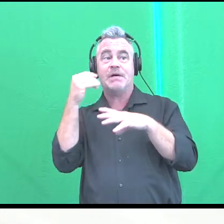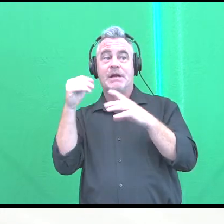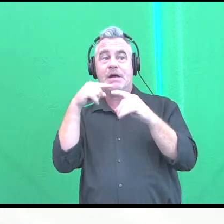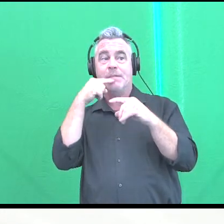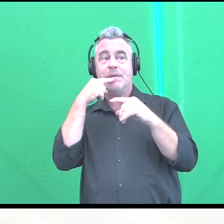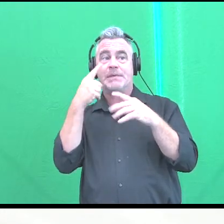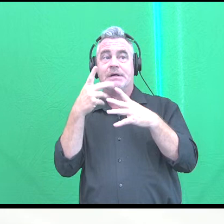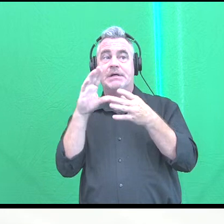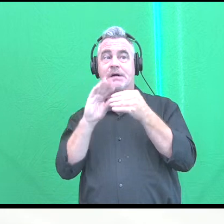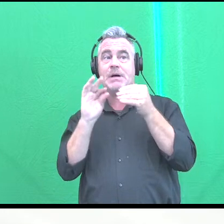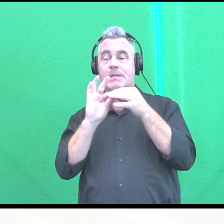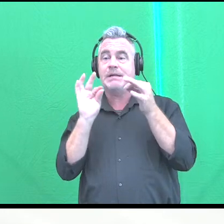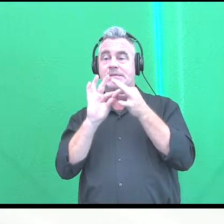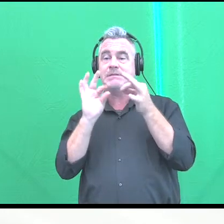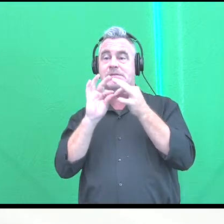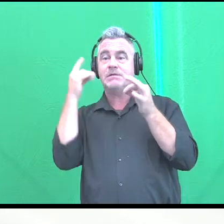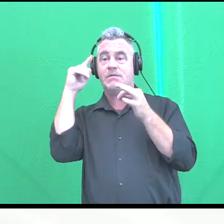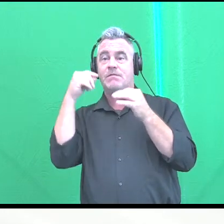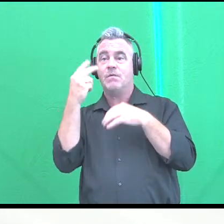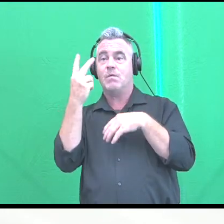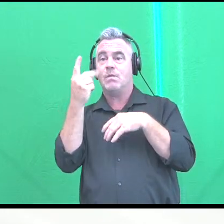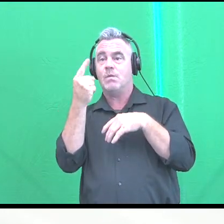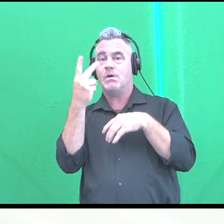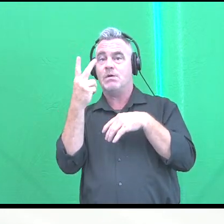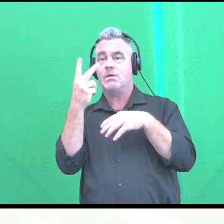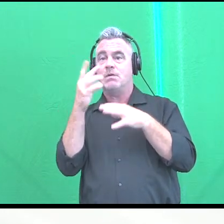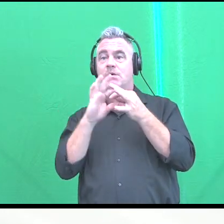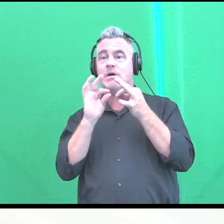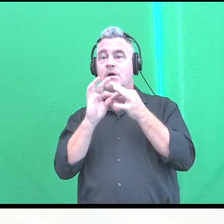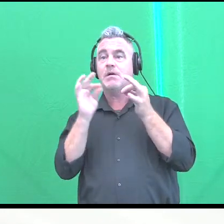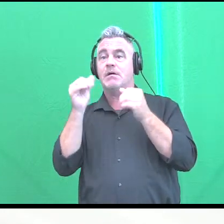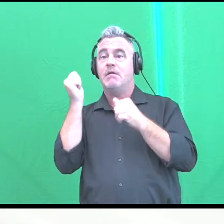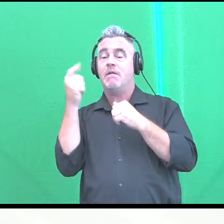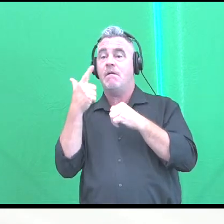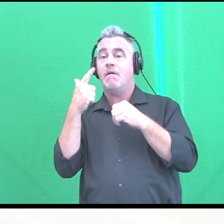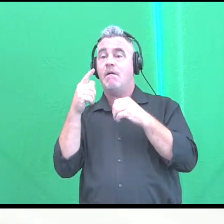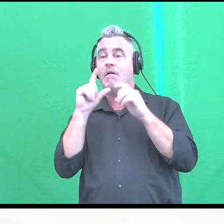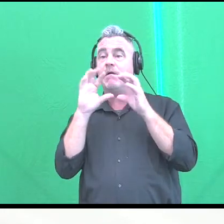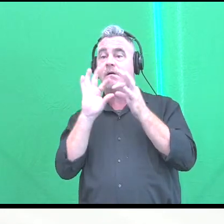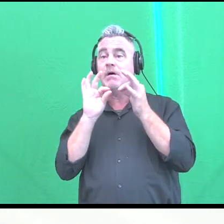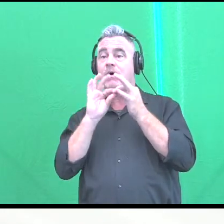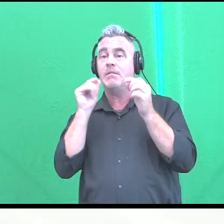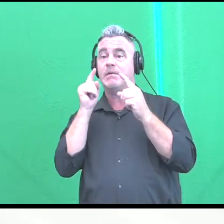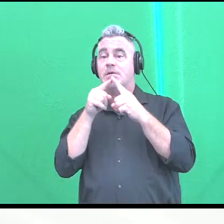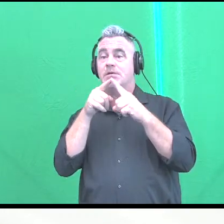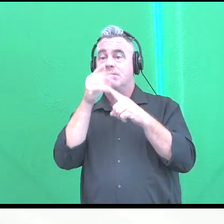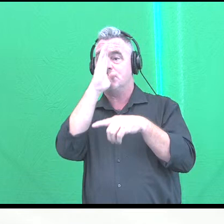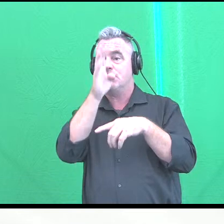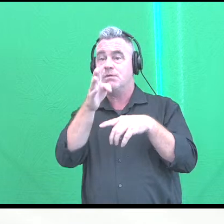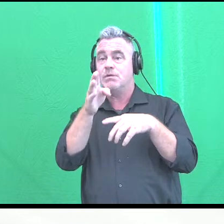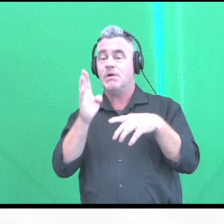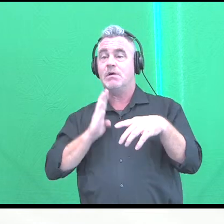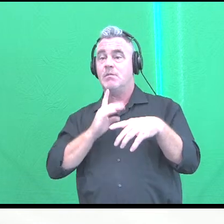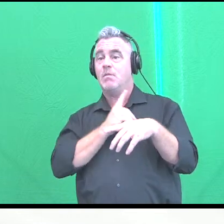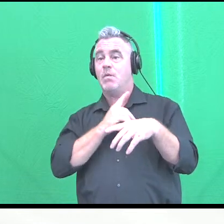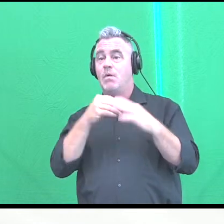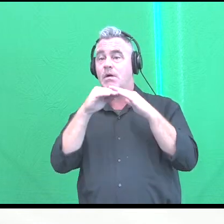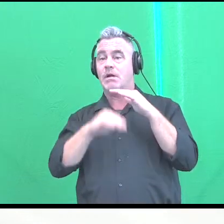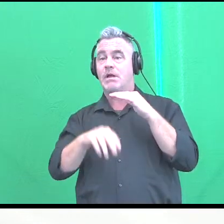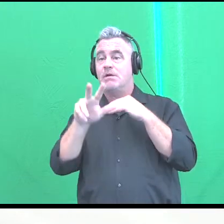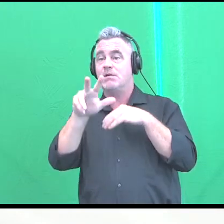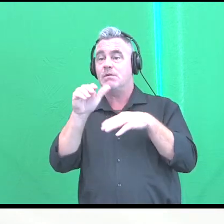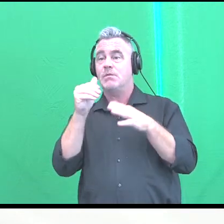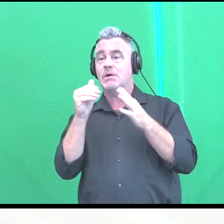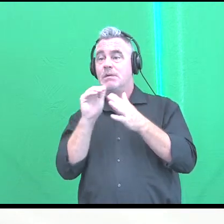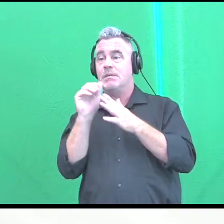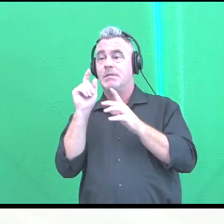comments. Just a couple of comments first. All comments are to be directed to the board, be under 3 minutes, and shall be devoid of any